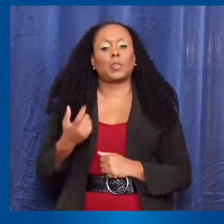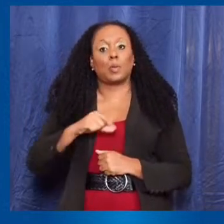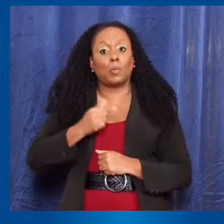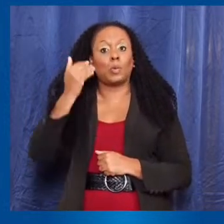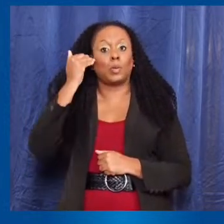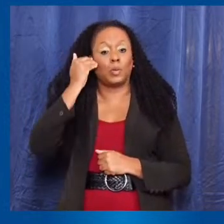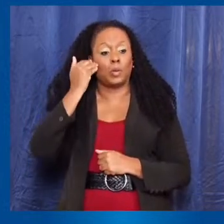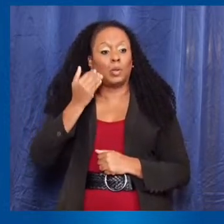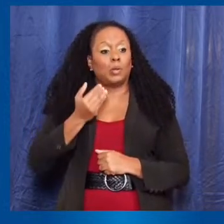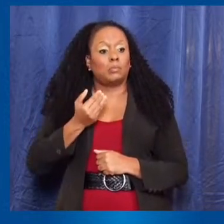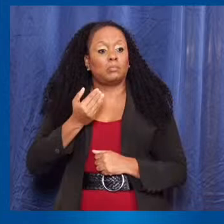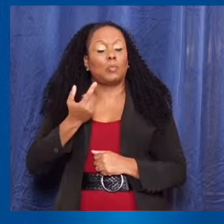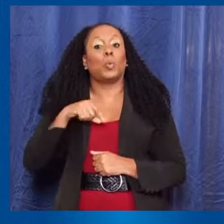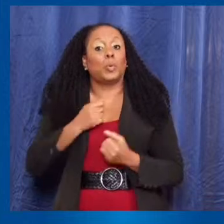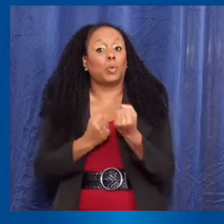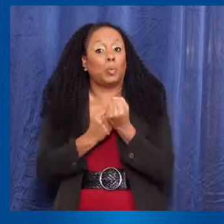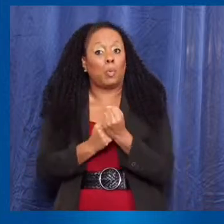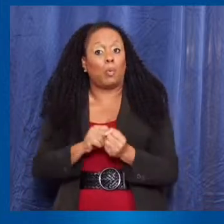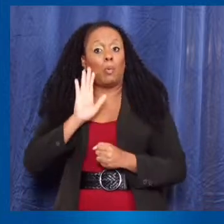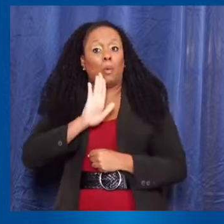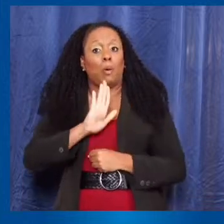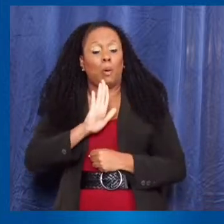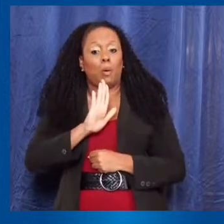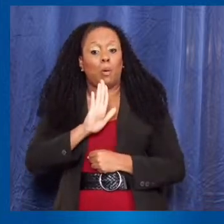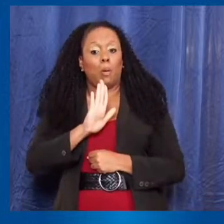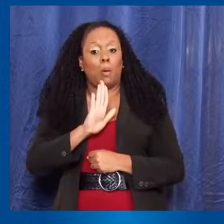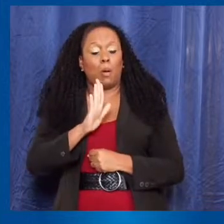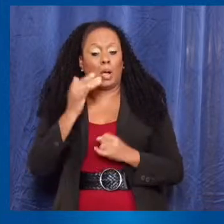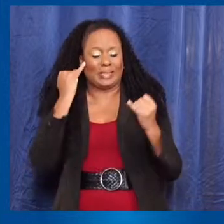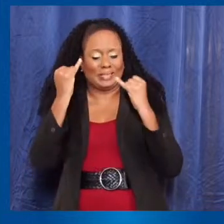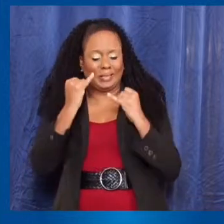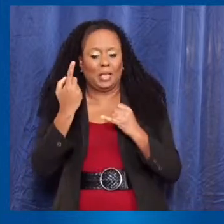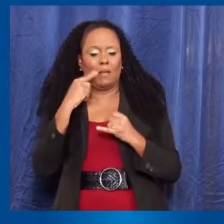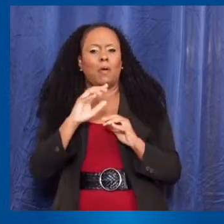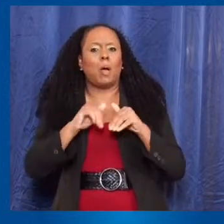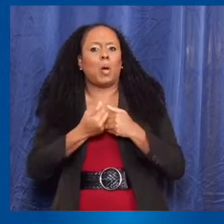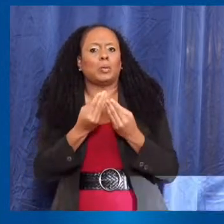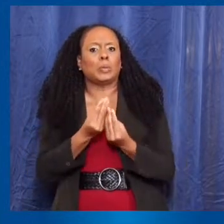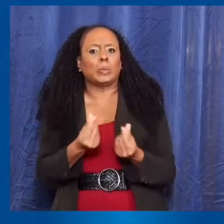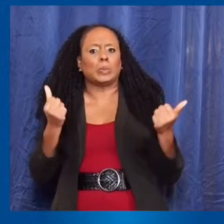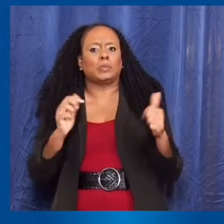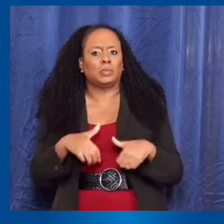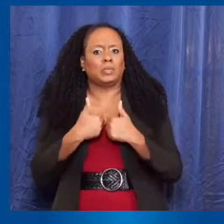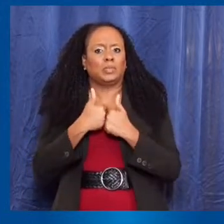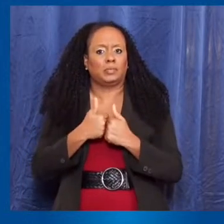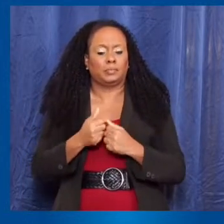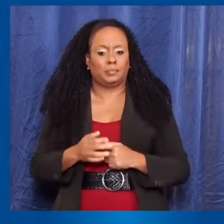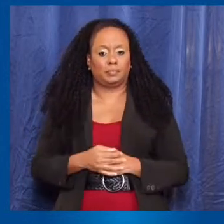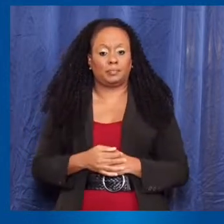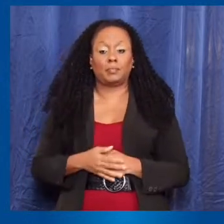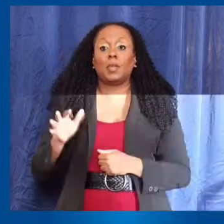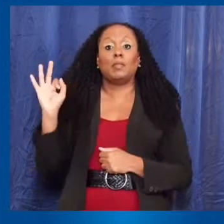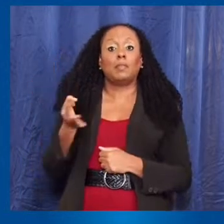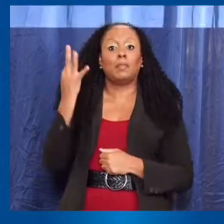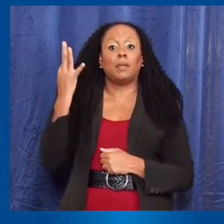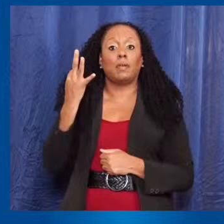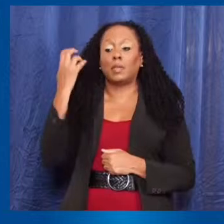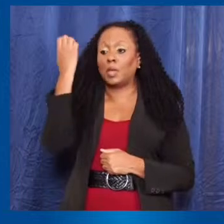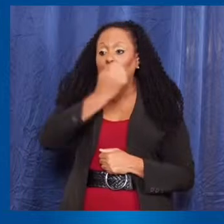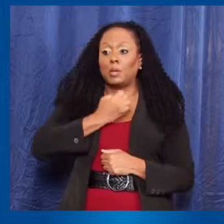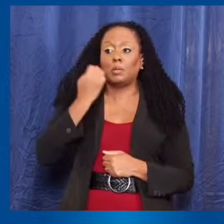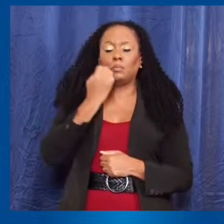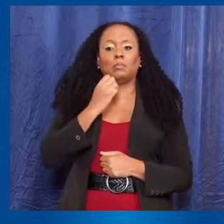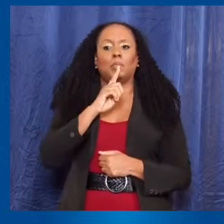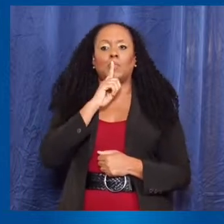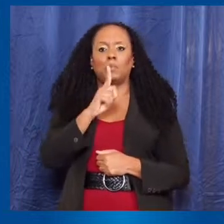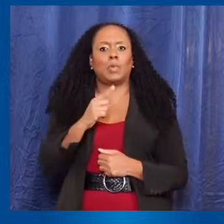challenges. Under President Macron's leadership, France and Europe have made major